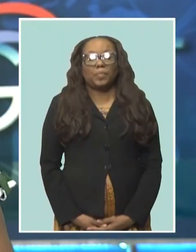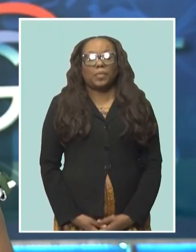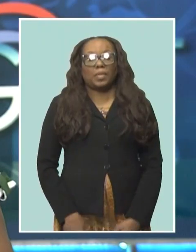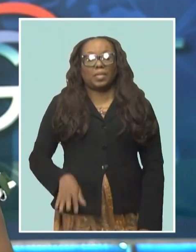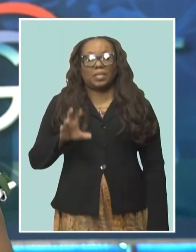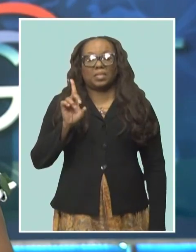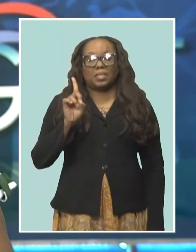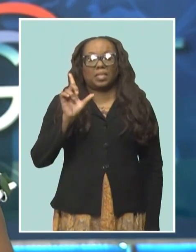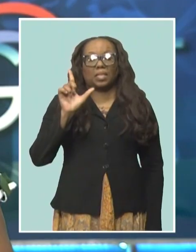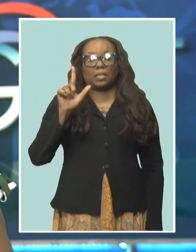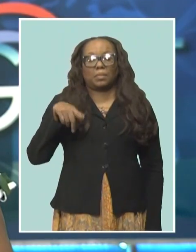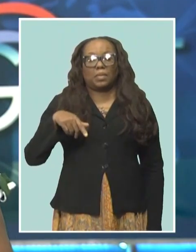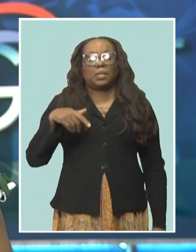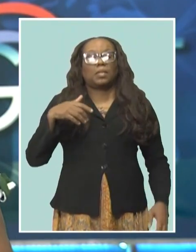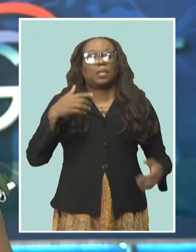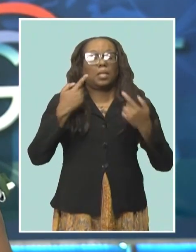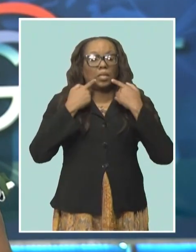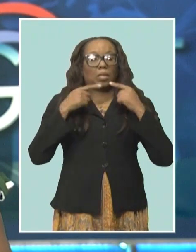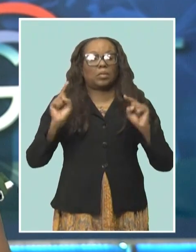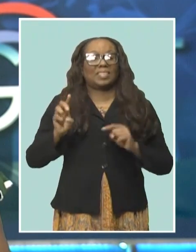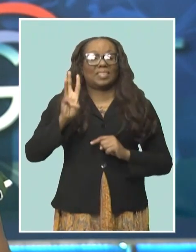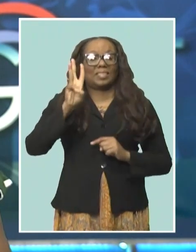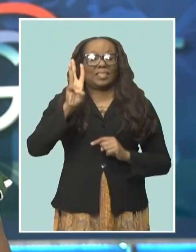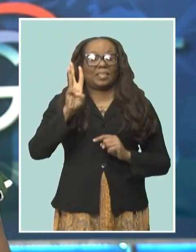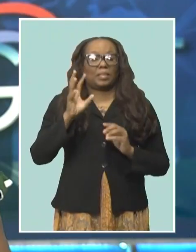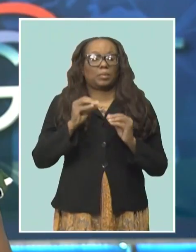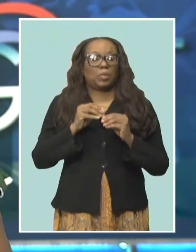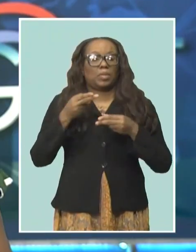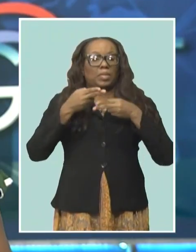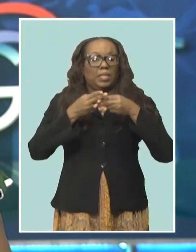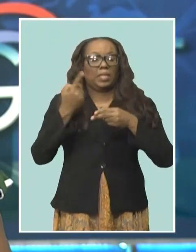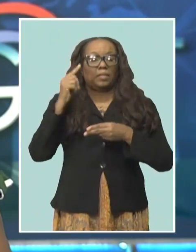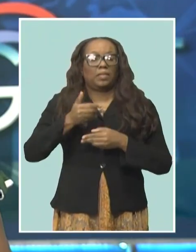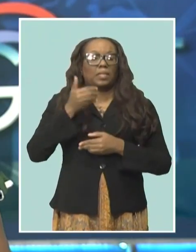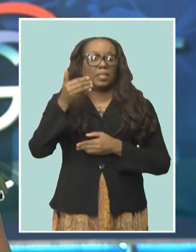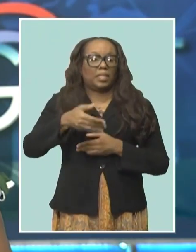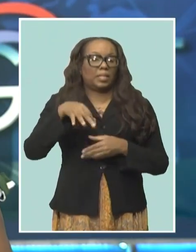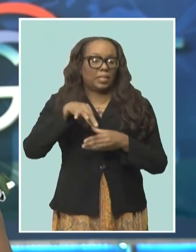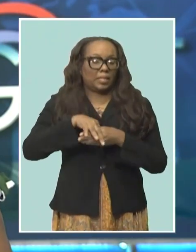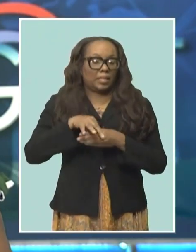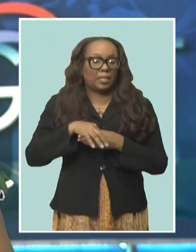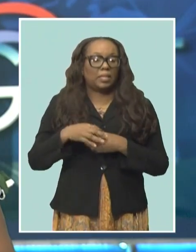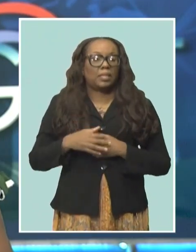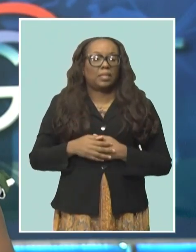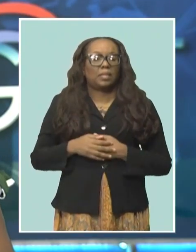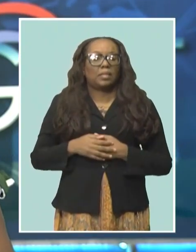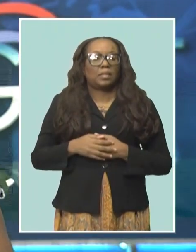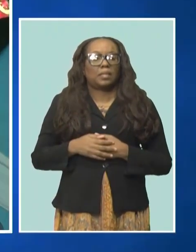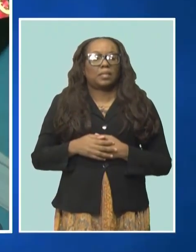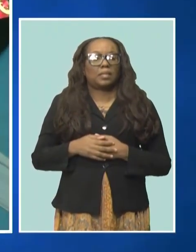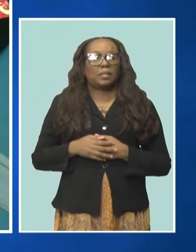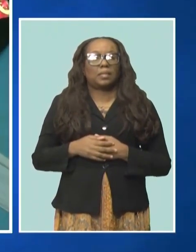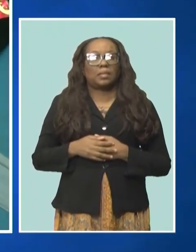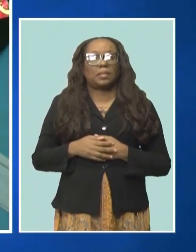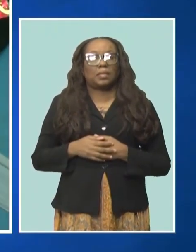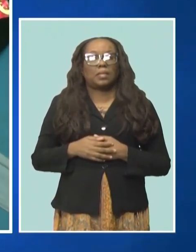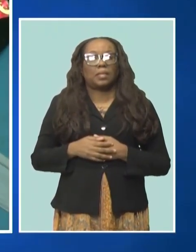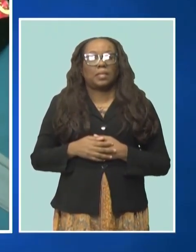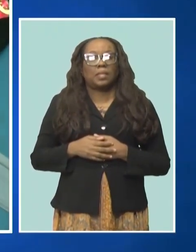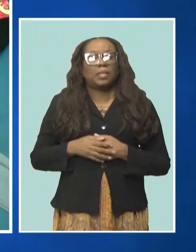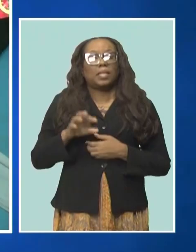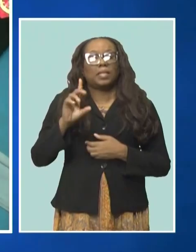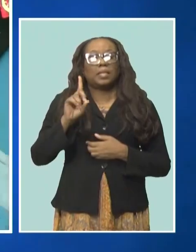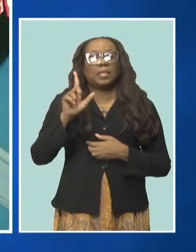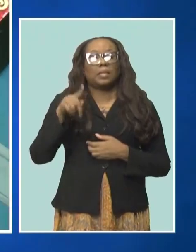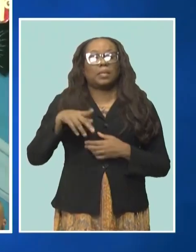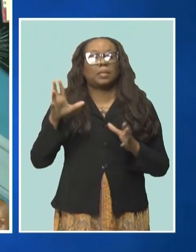The Democratic Labour Party has announced 6 more candidates to contest the next general elections. They were named during a branch meeting